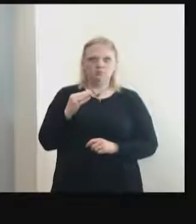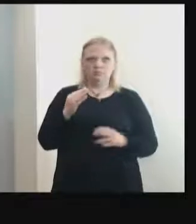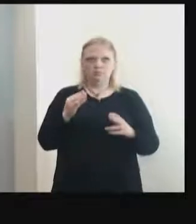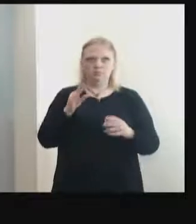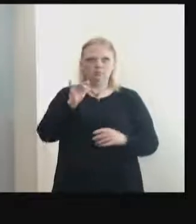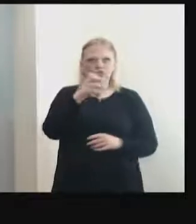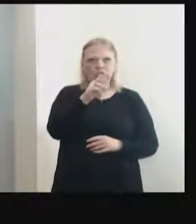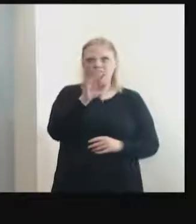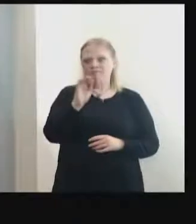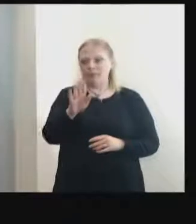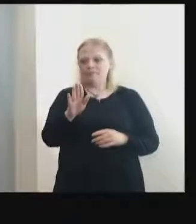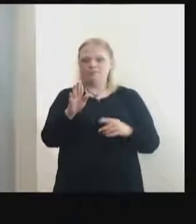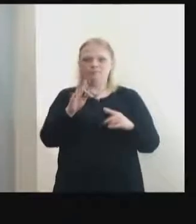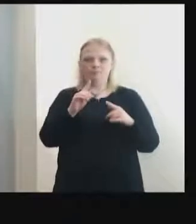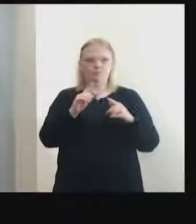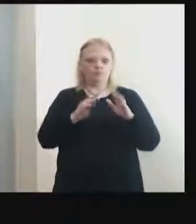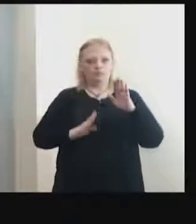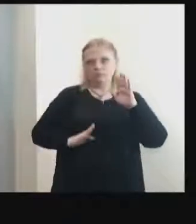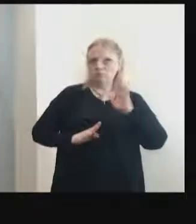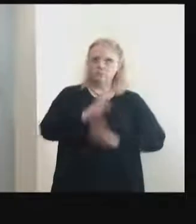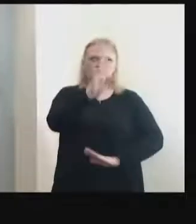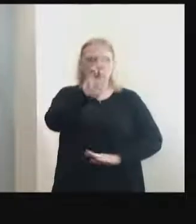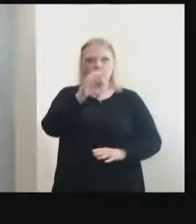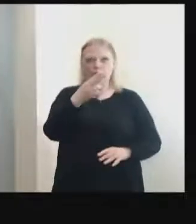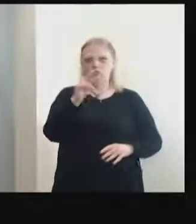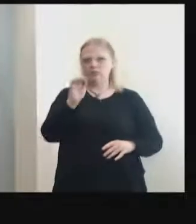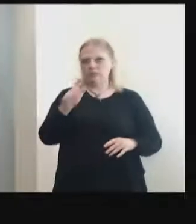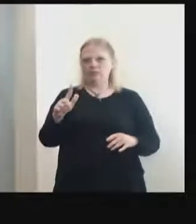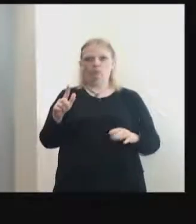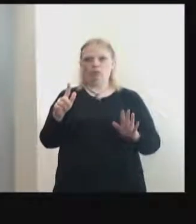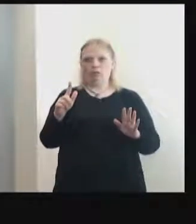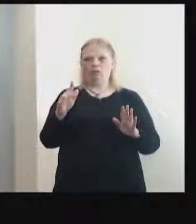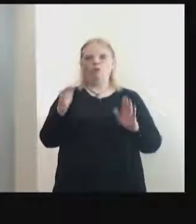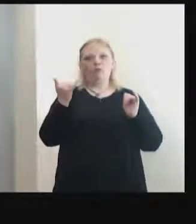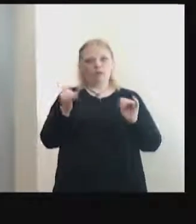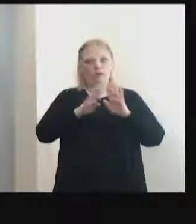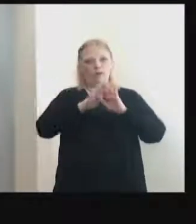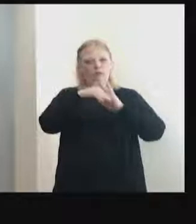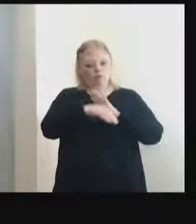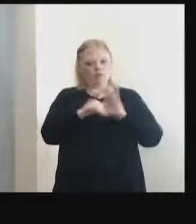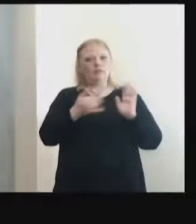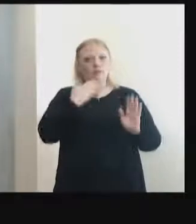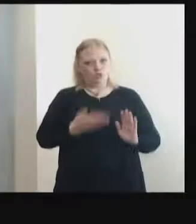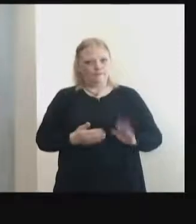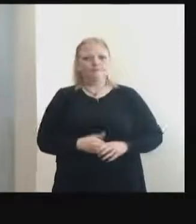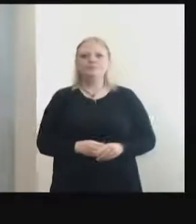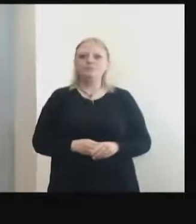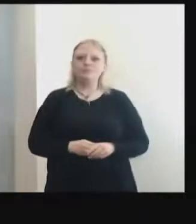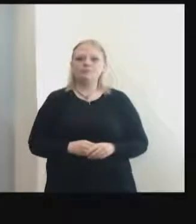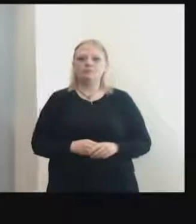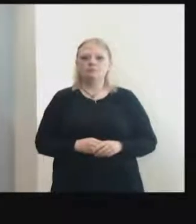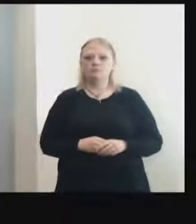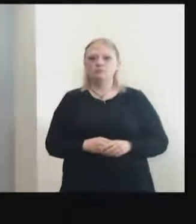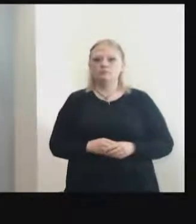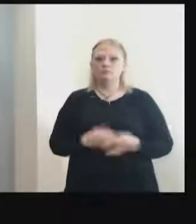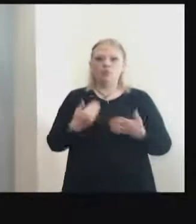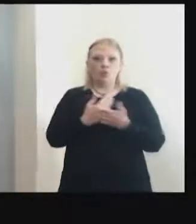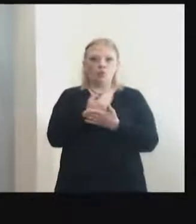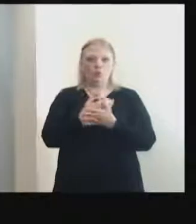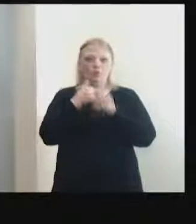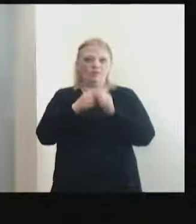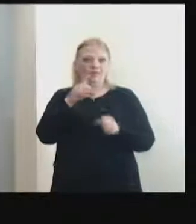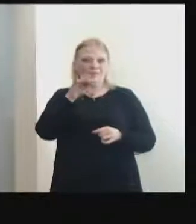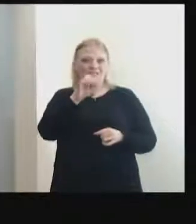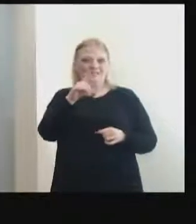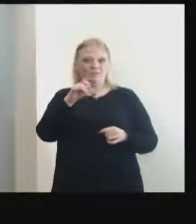and February, and then we saw this big increase starting in March and April. We're starting to go down again. That's a good thing. News COVID cases by zip